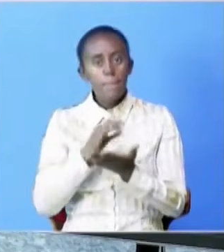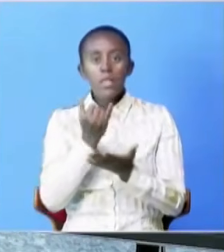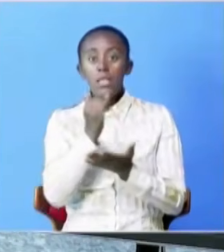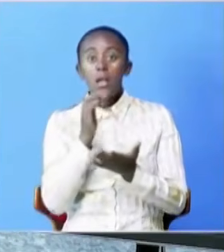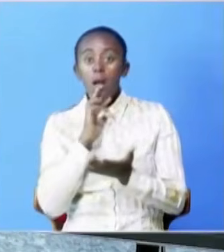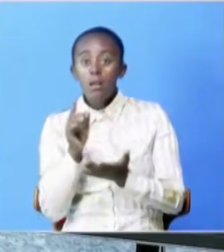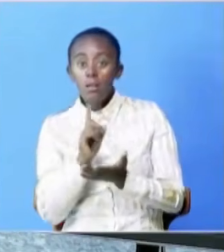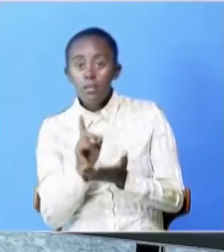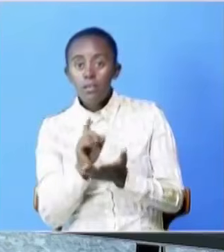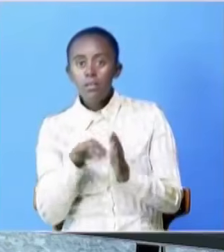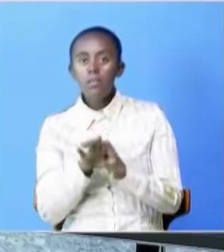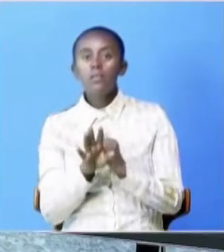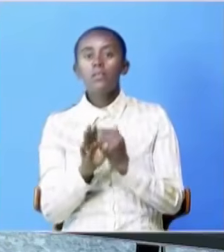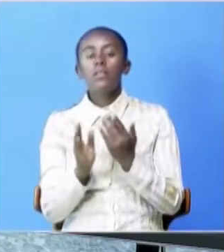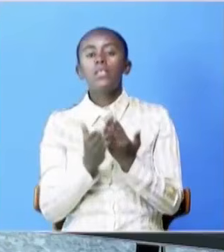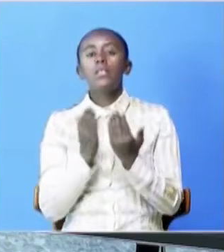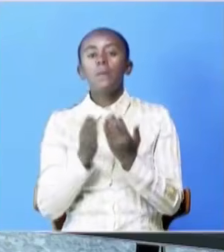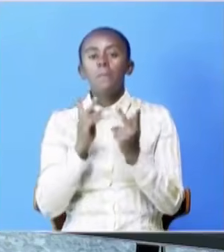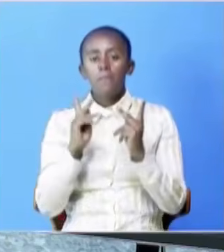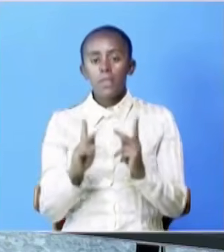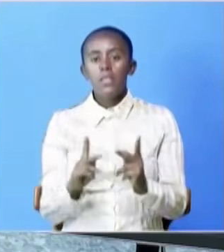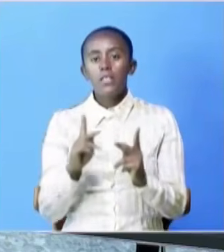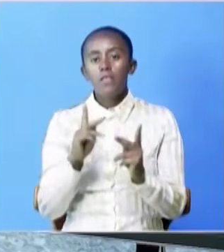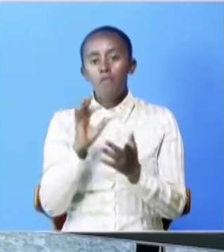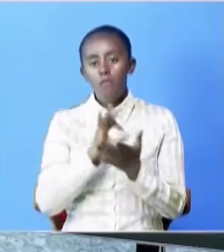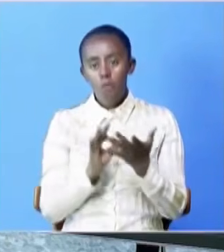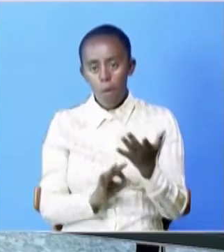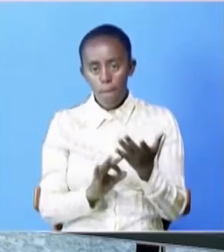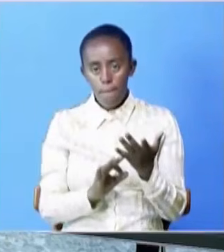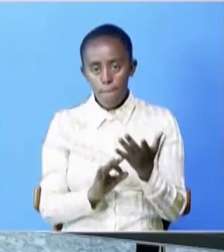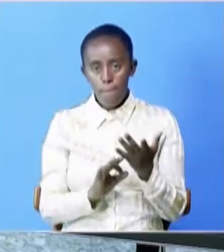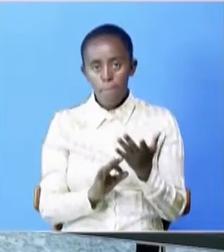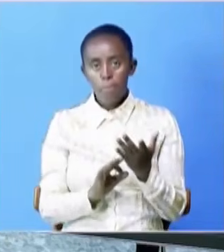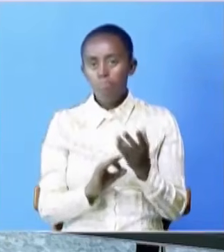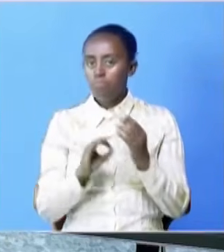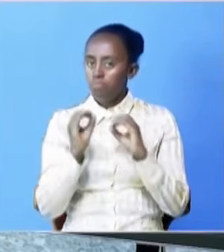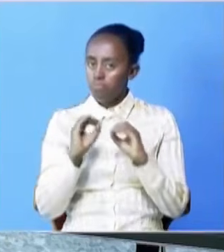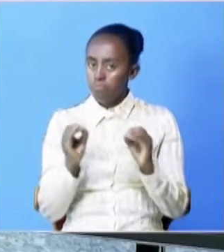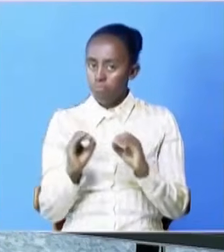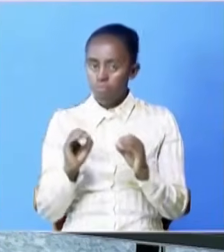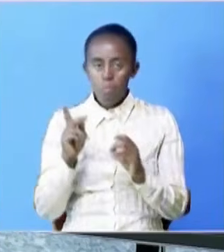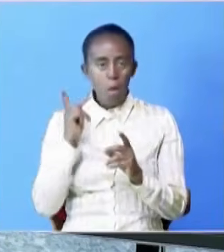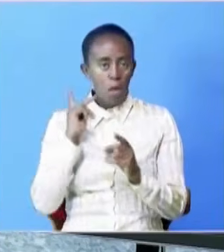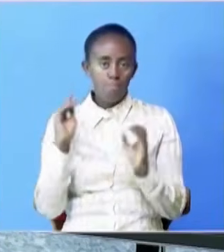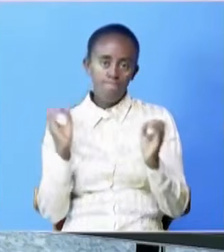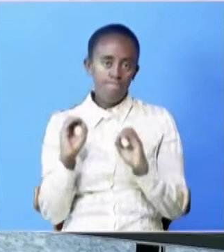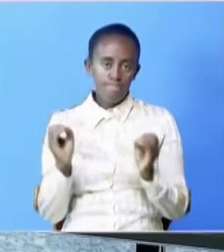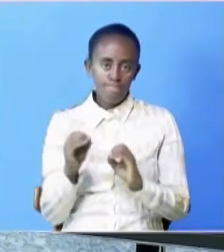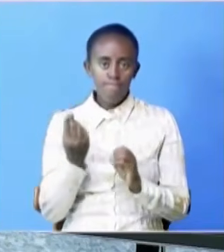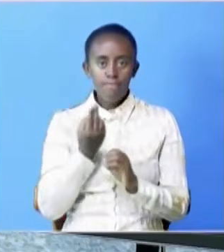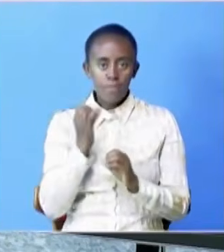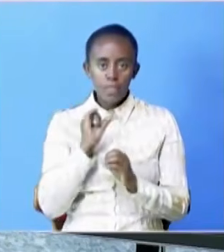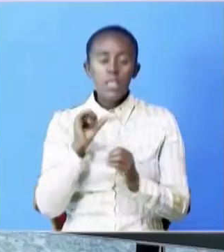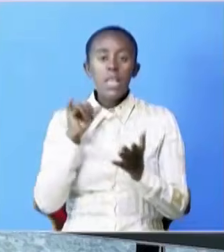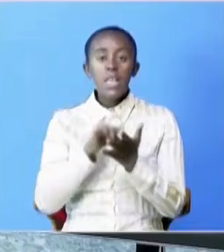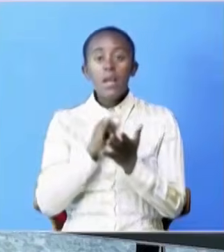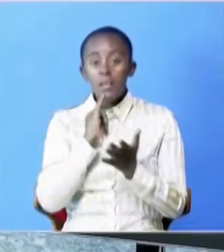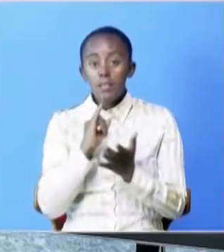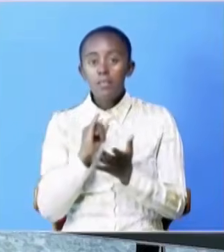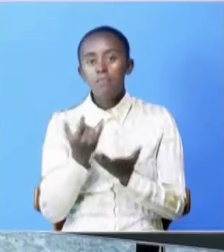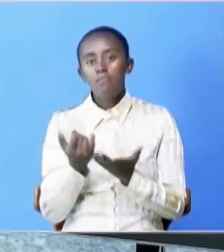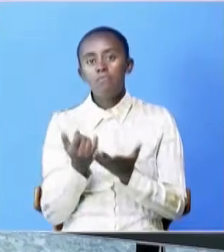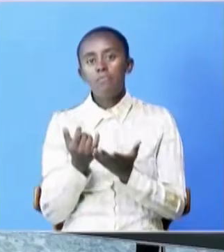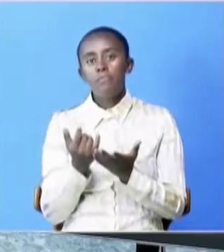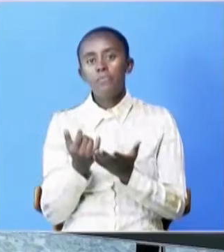are in their simple present form. They are not in their past form. So if that is the case,